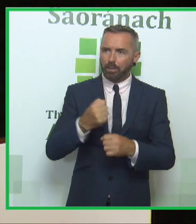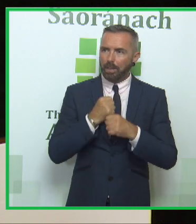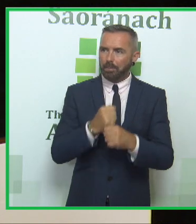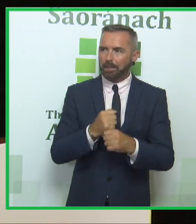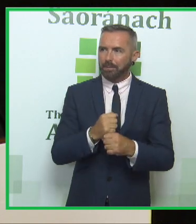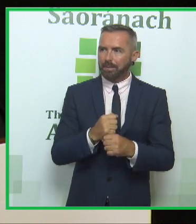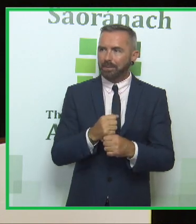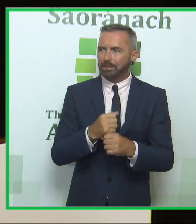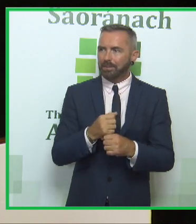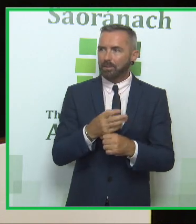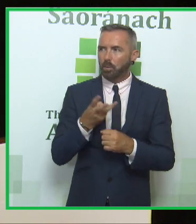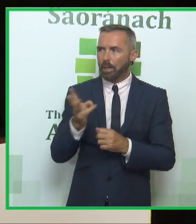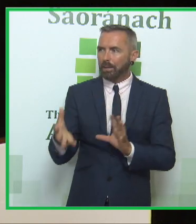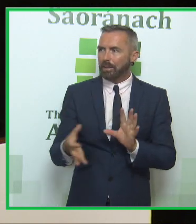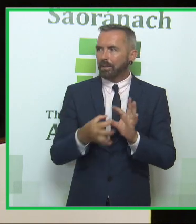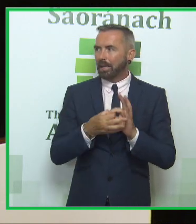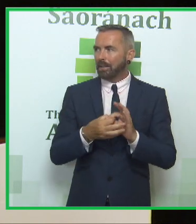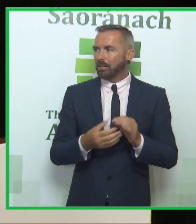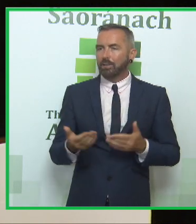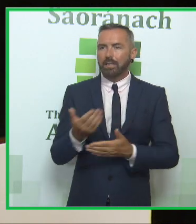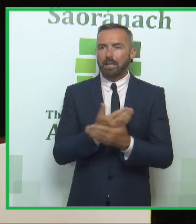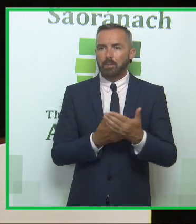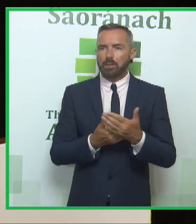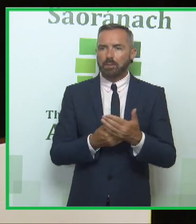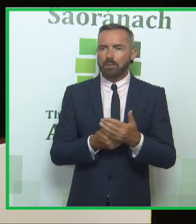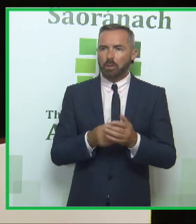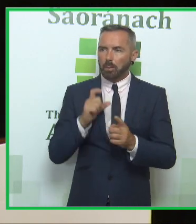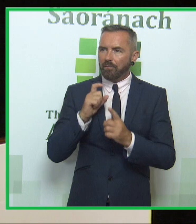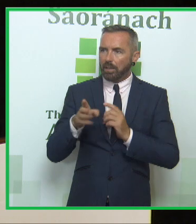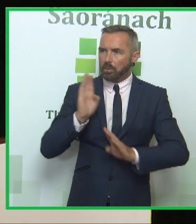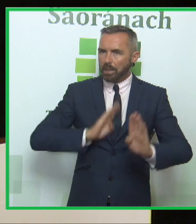by the dedication, by your engagement, by your deliberate, by your professionalism